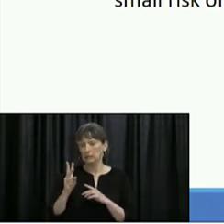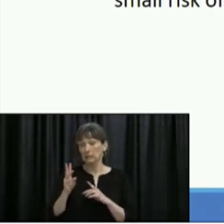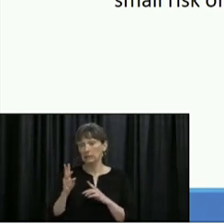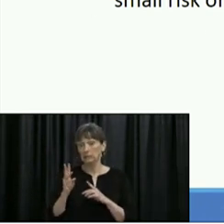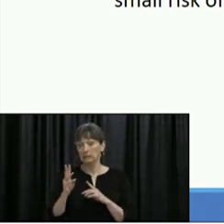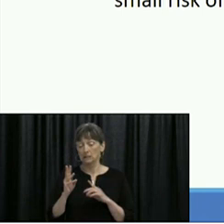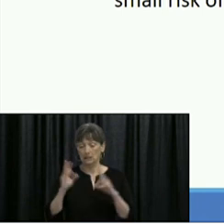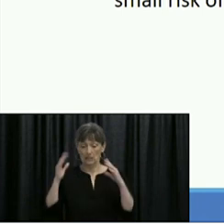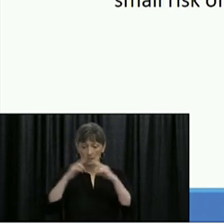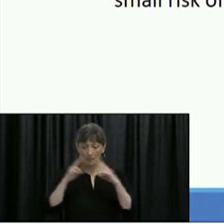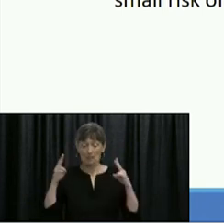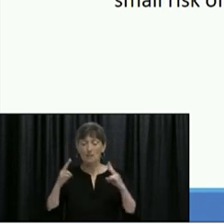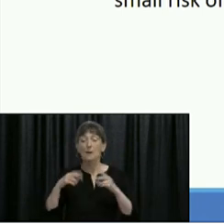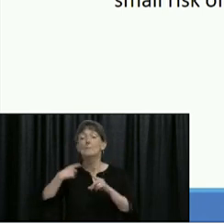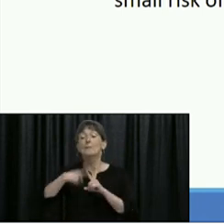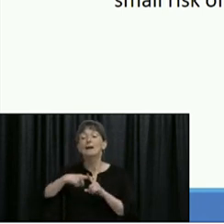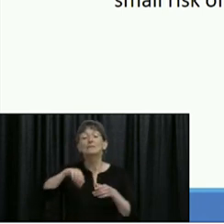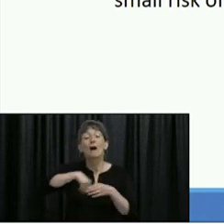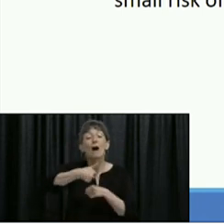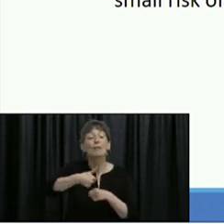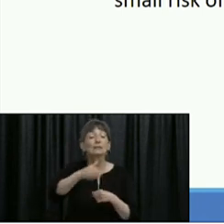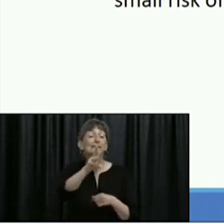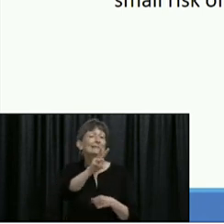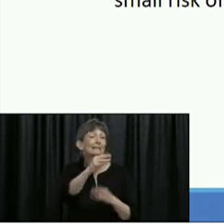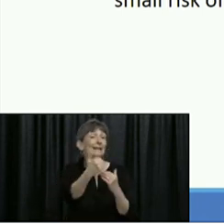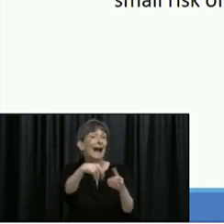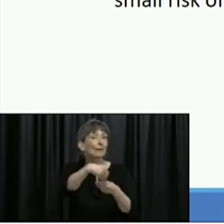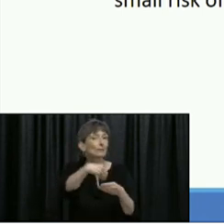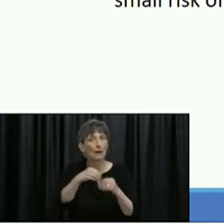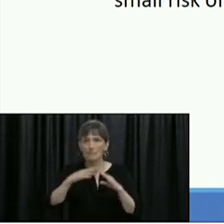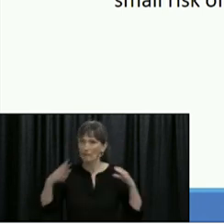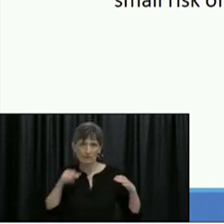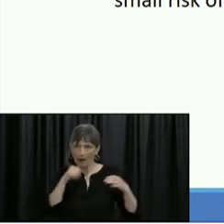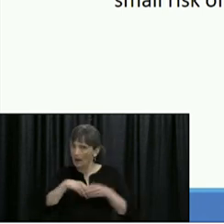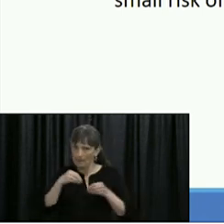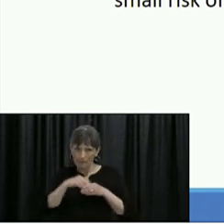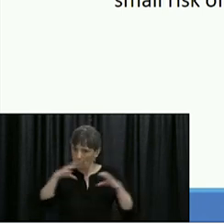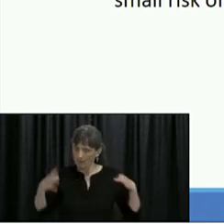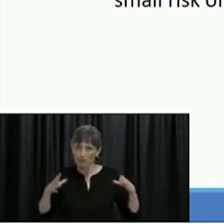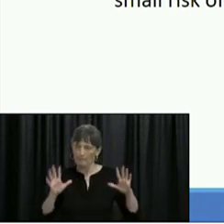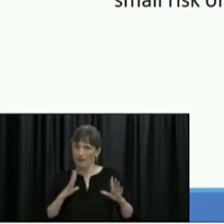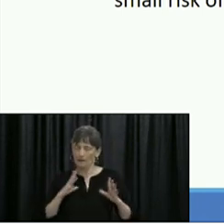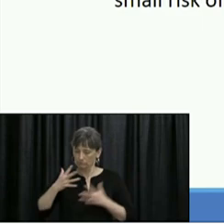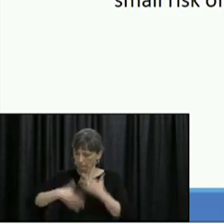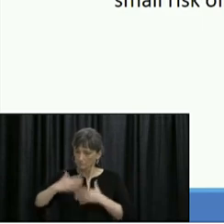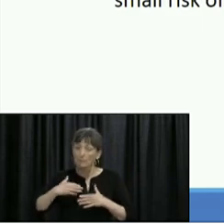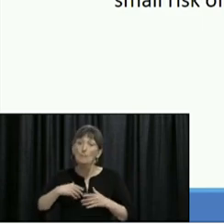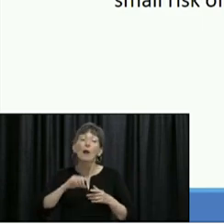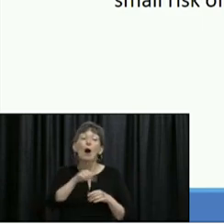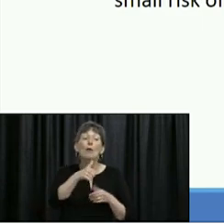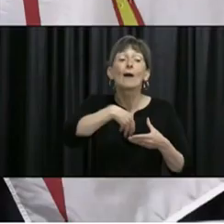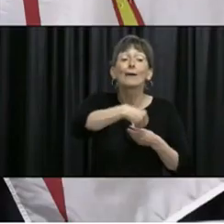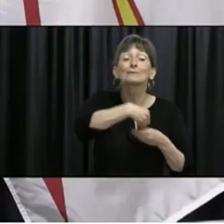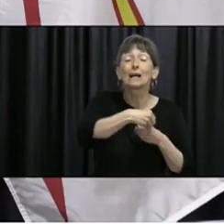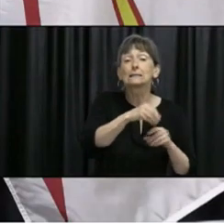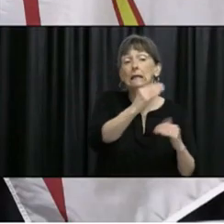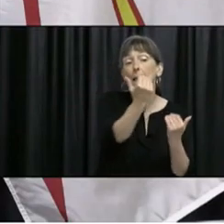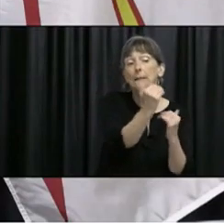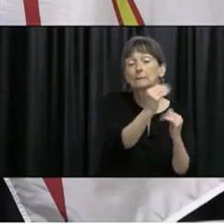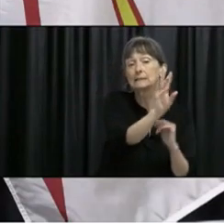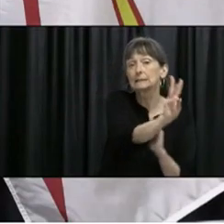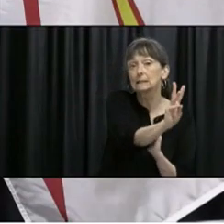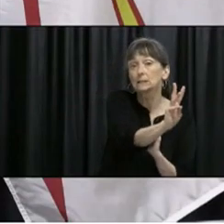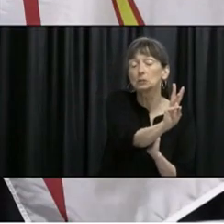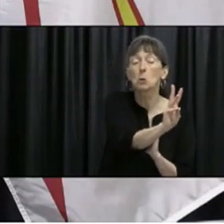double bubble results in a really small risk in reinstating Alert 5 over the next year. A slightly better